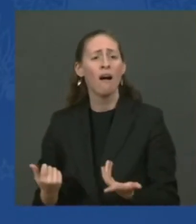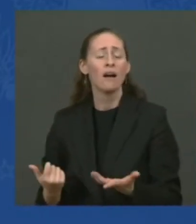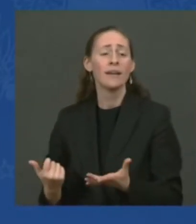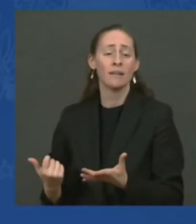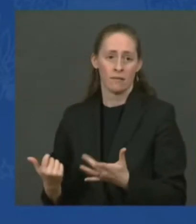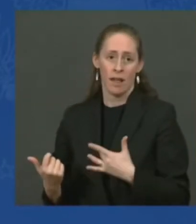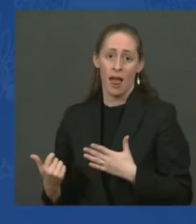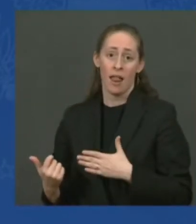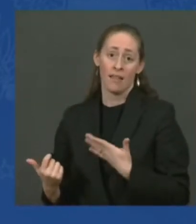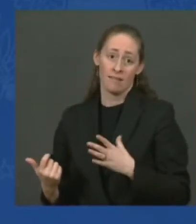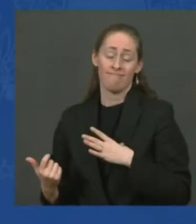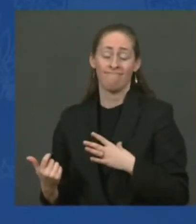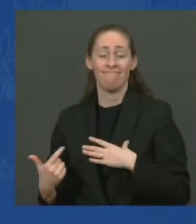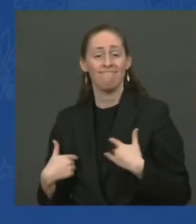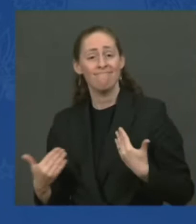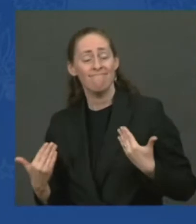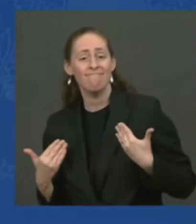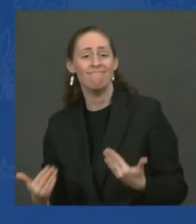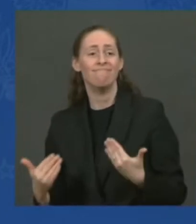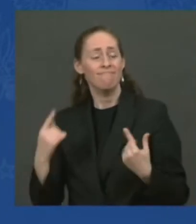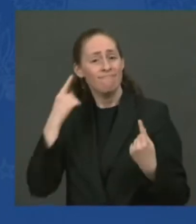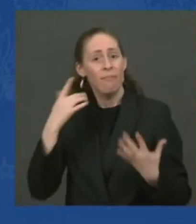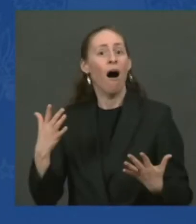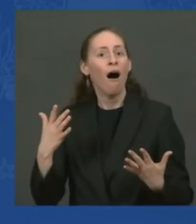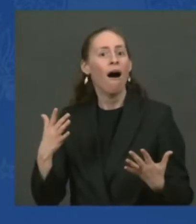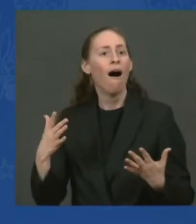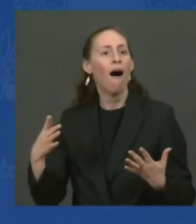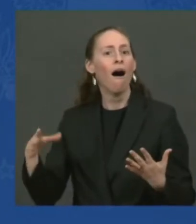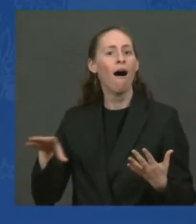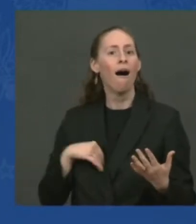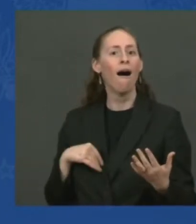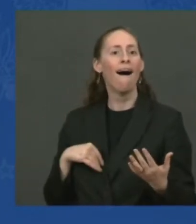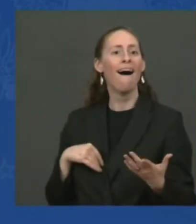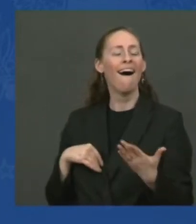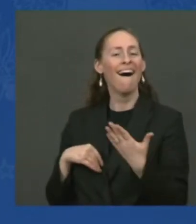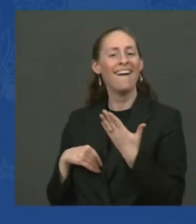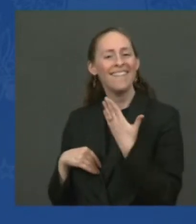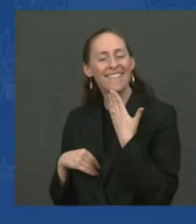did. I was accepted into, thank you. Yeah.